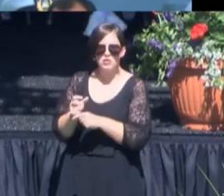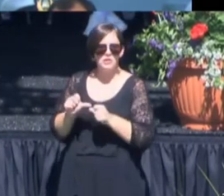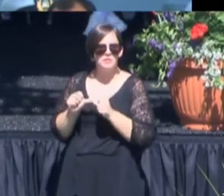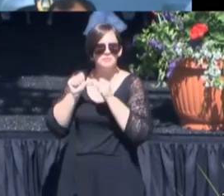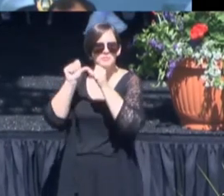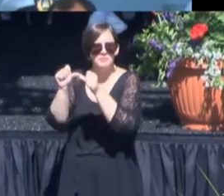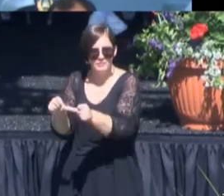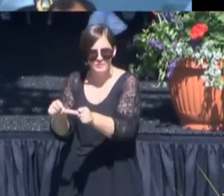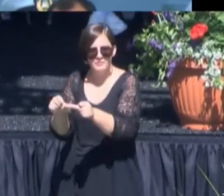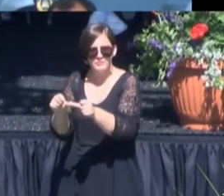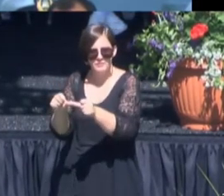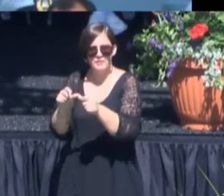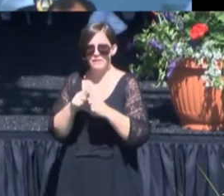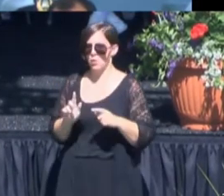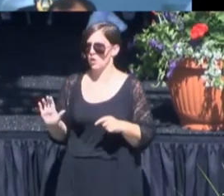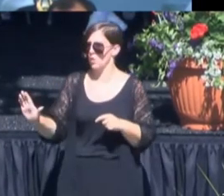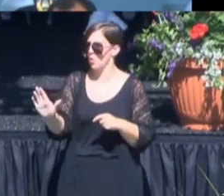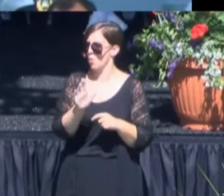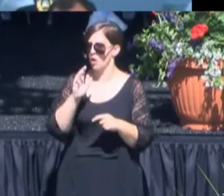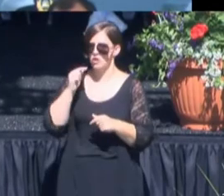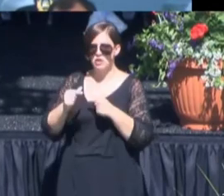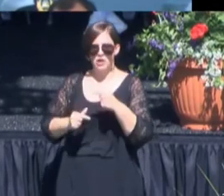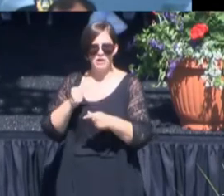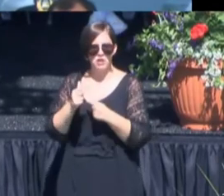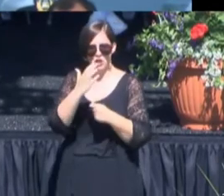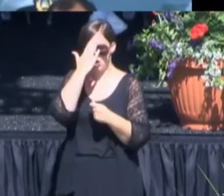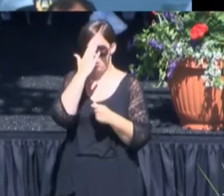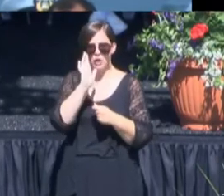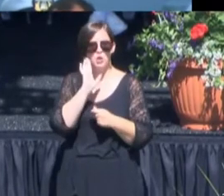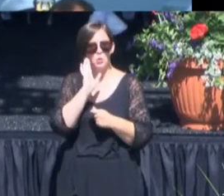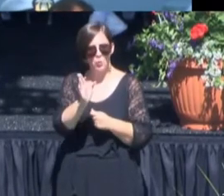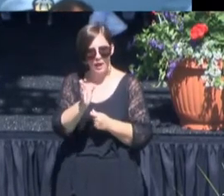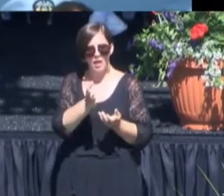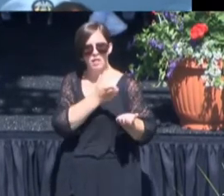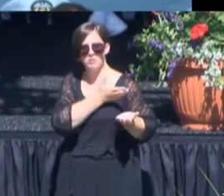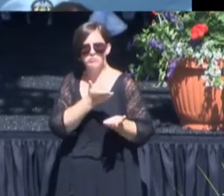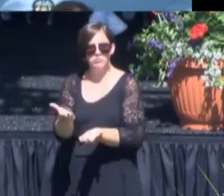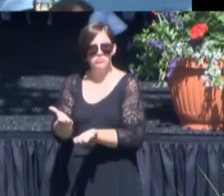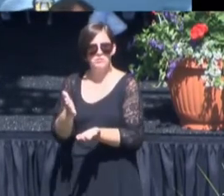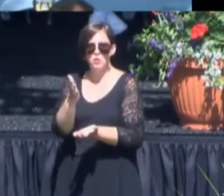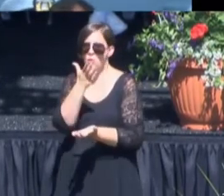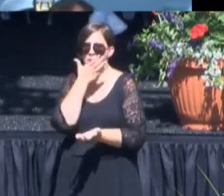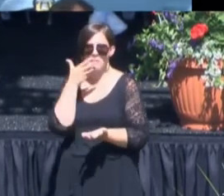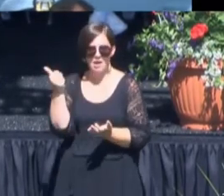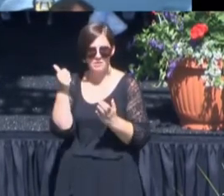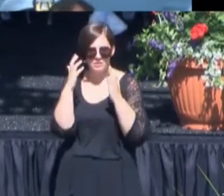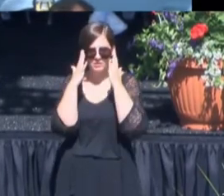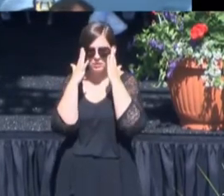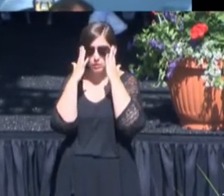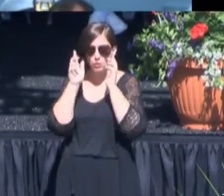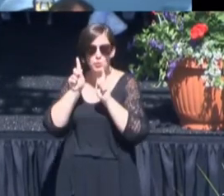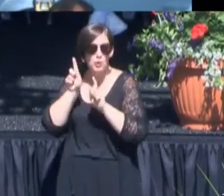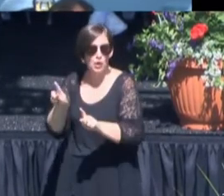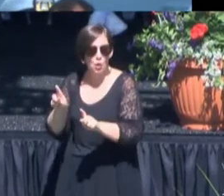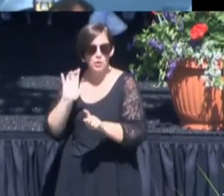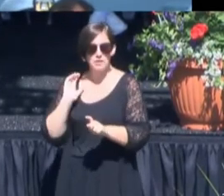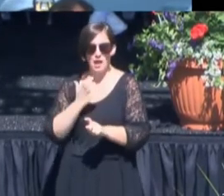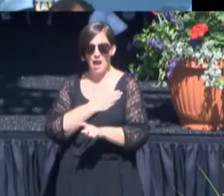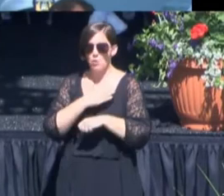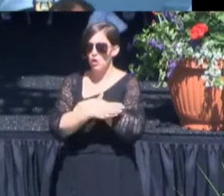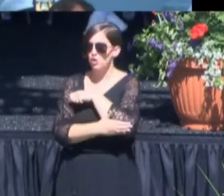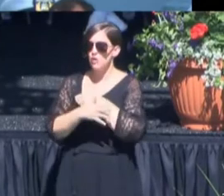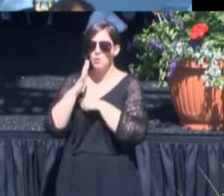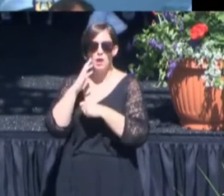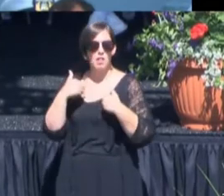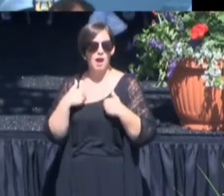you who come of this generation, knowing that you will deliver your absolute fighting best, because our country will have competent